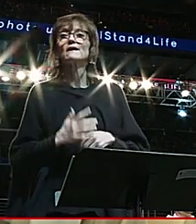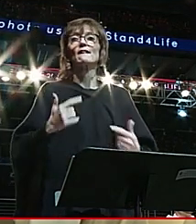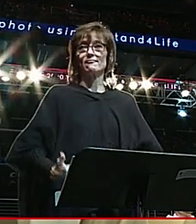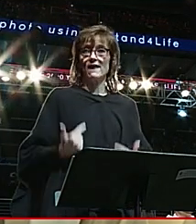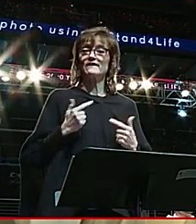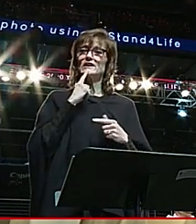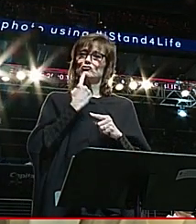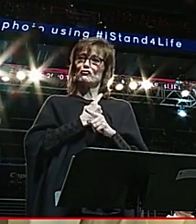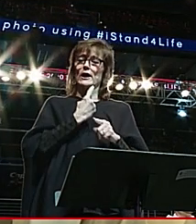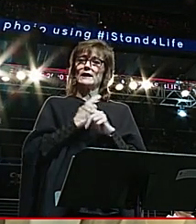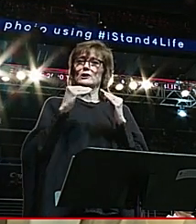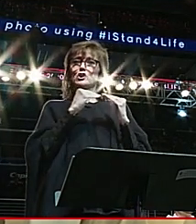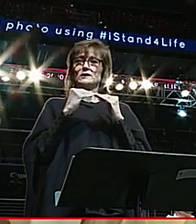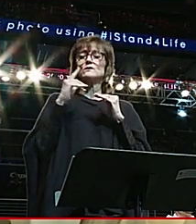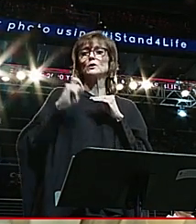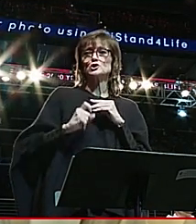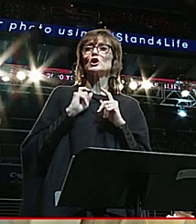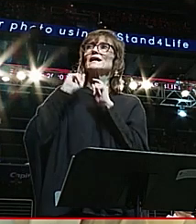just that we should give thanks.